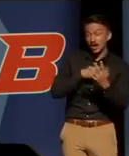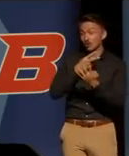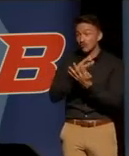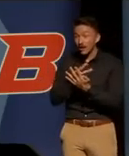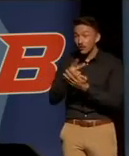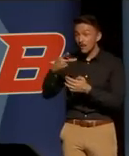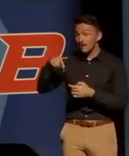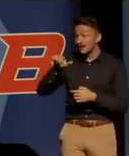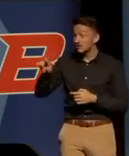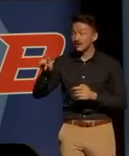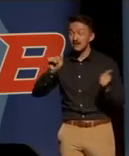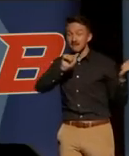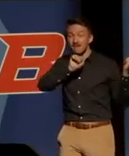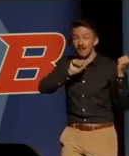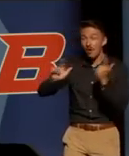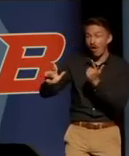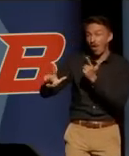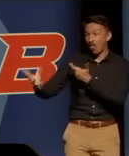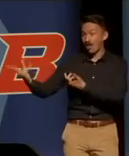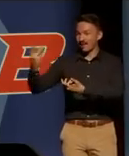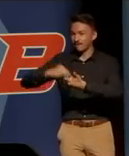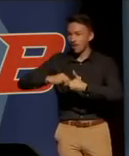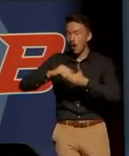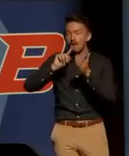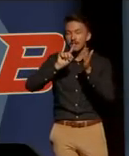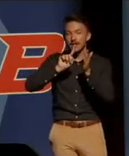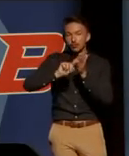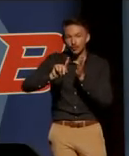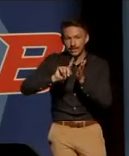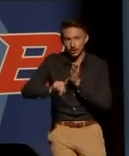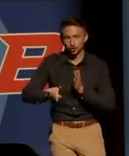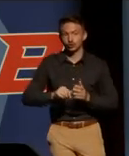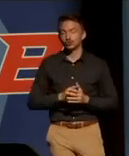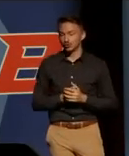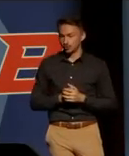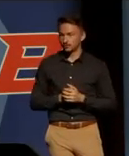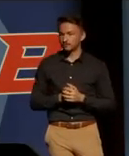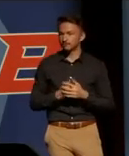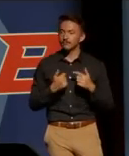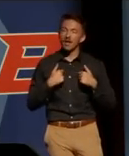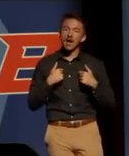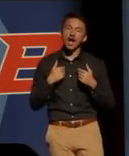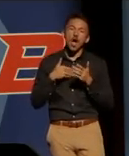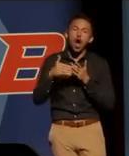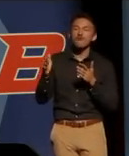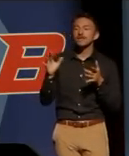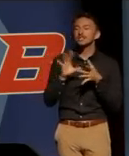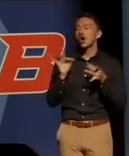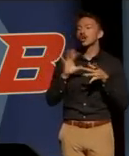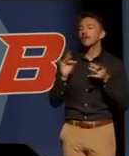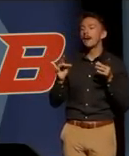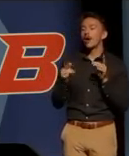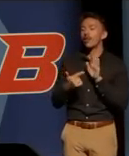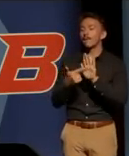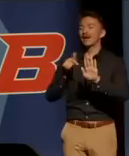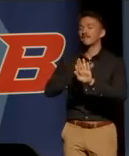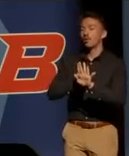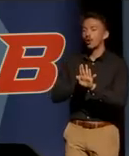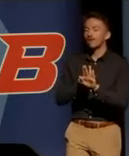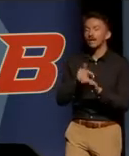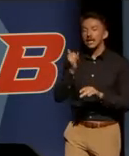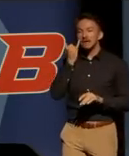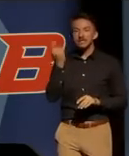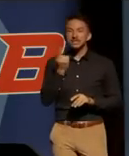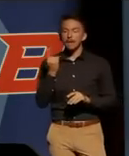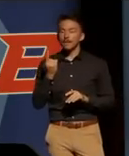are involved in doing research. I often have used the metaphor of if someone is just washing a